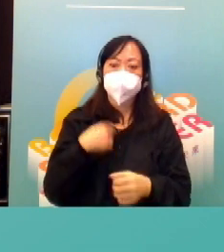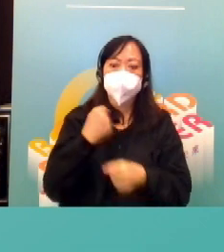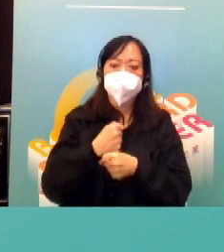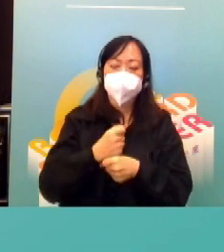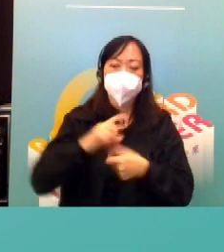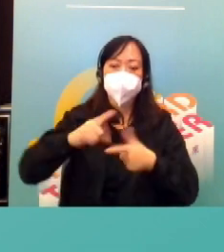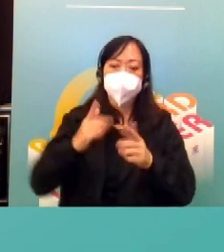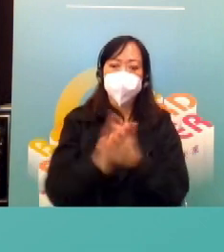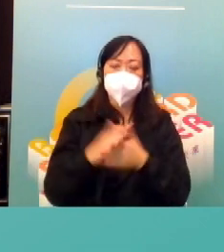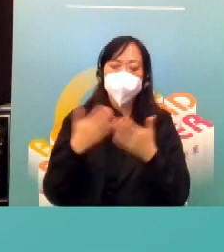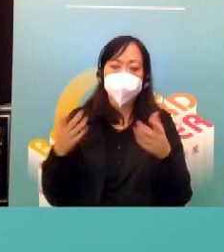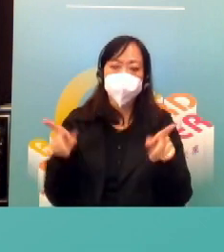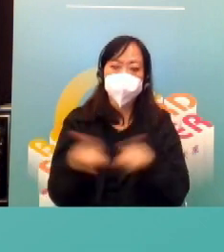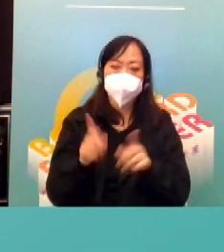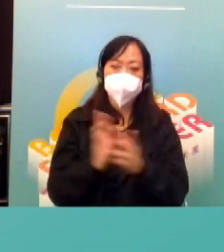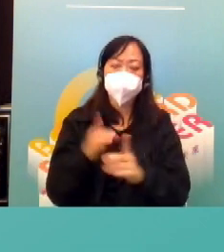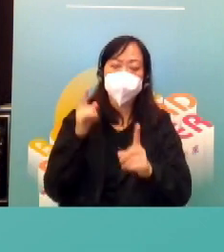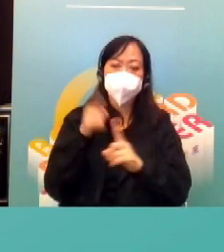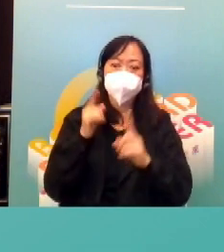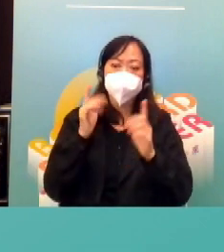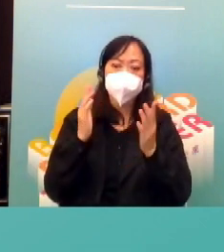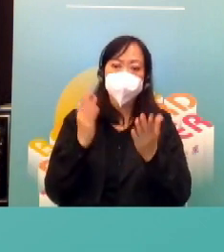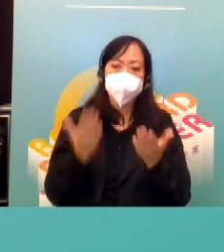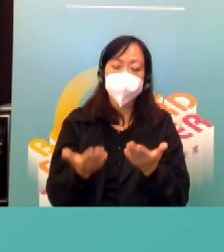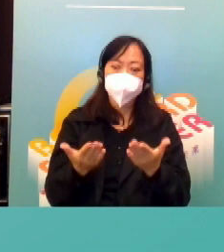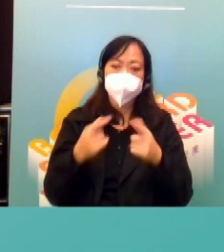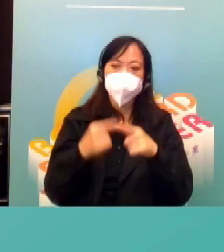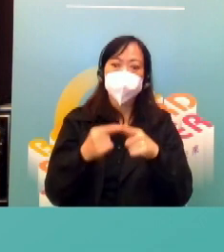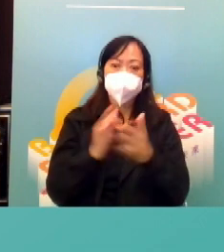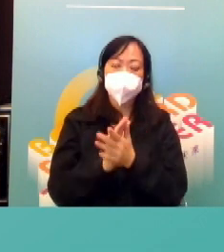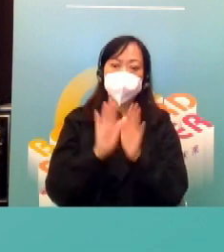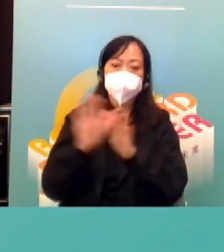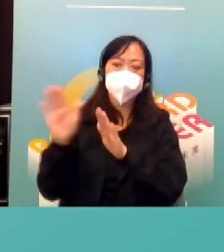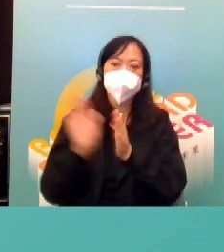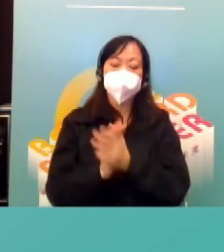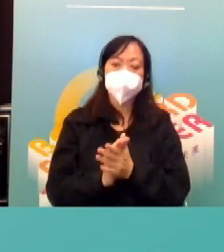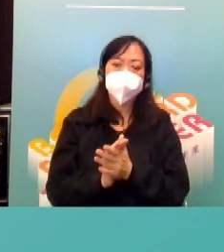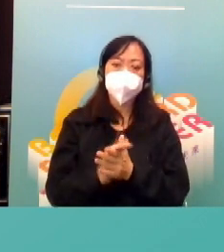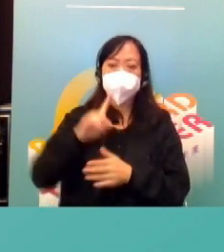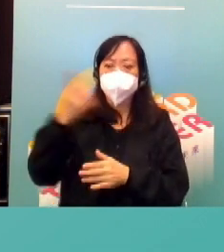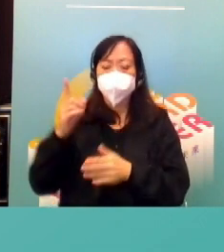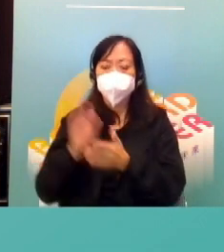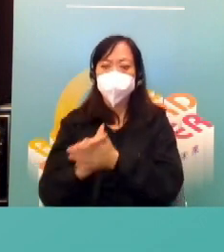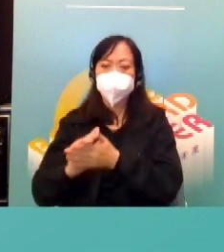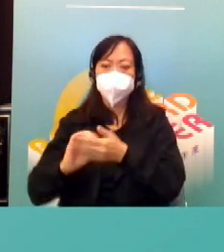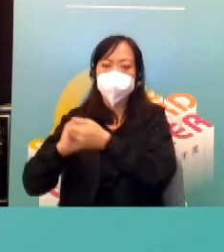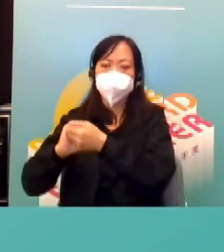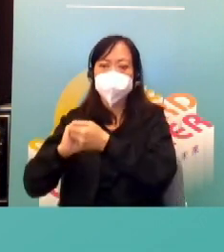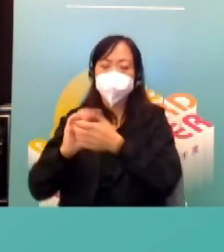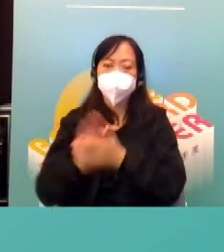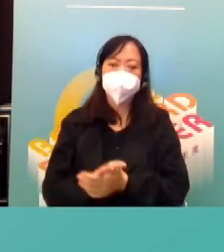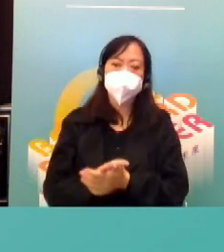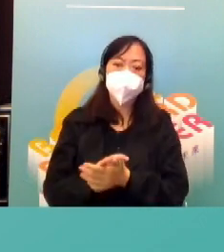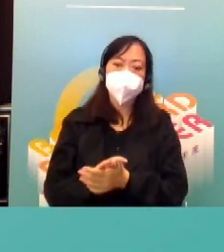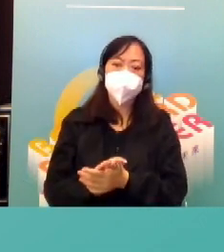run. Then you have the delivery partnership, who has therefore the freedom to innovate and then also to, you know, try out new approaches